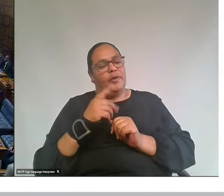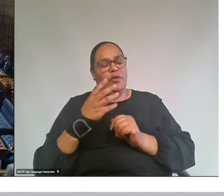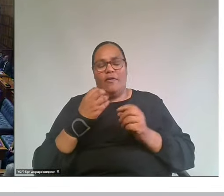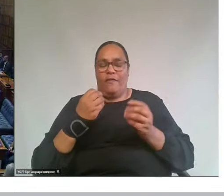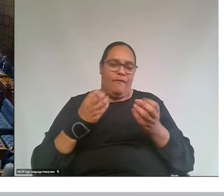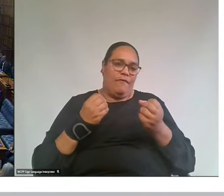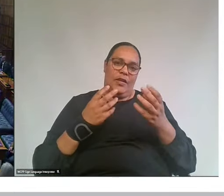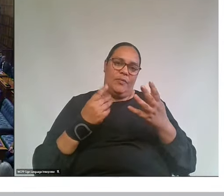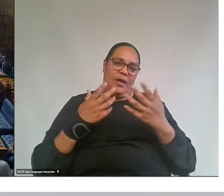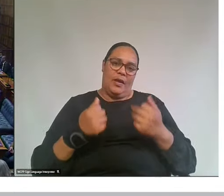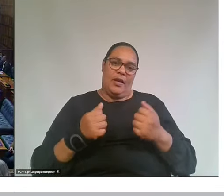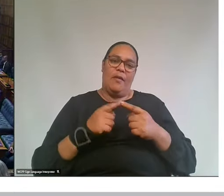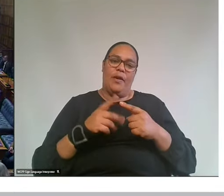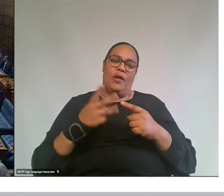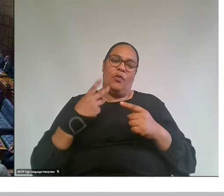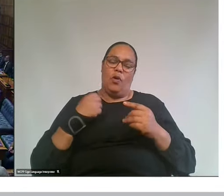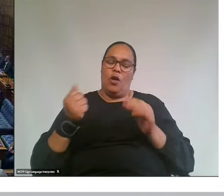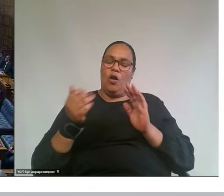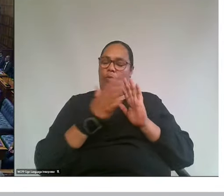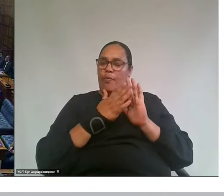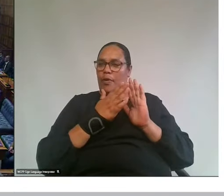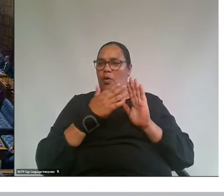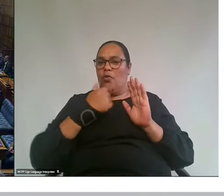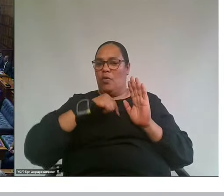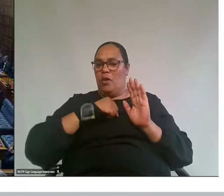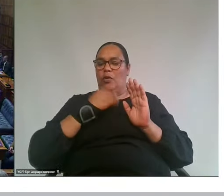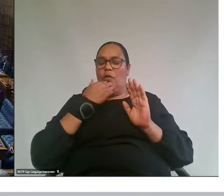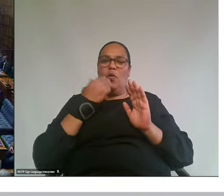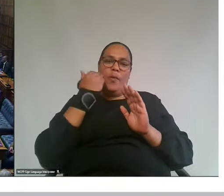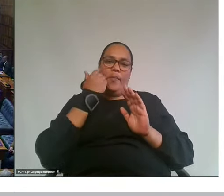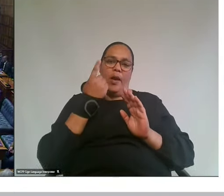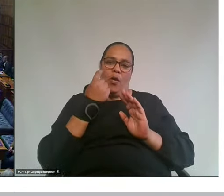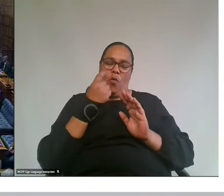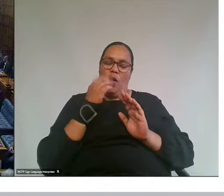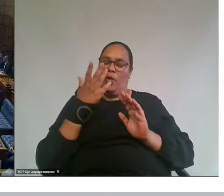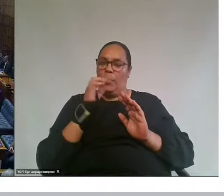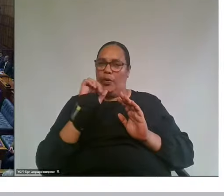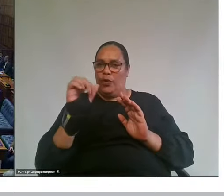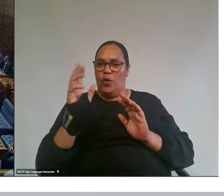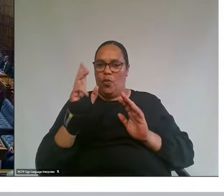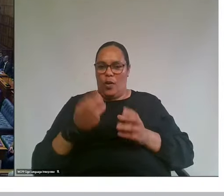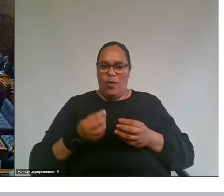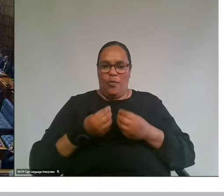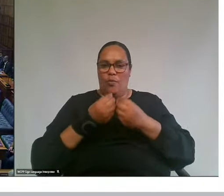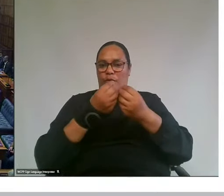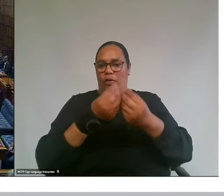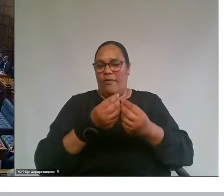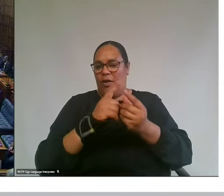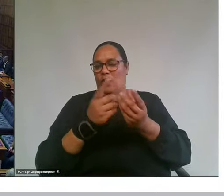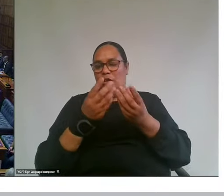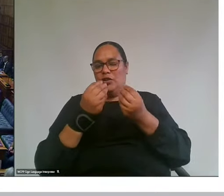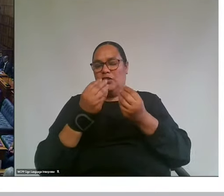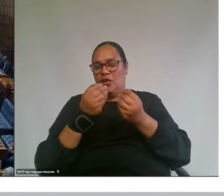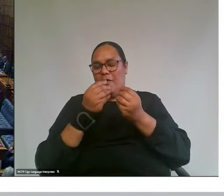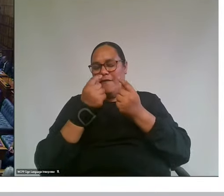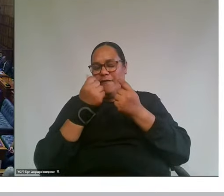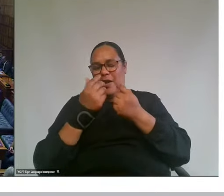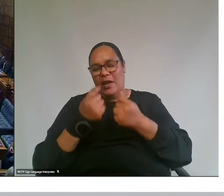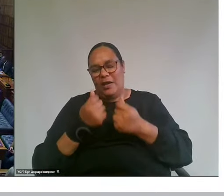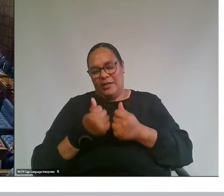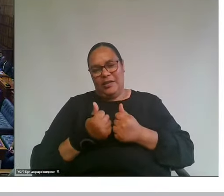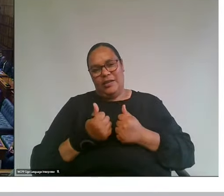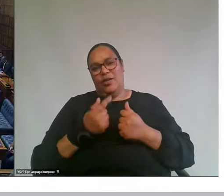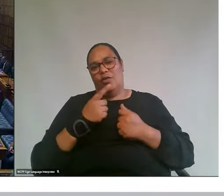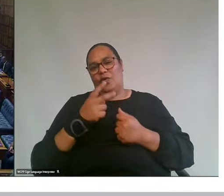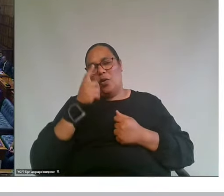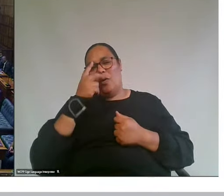on that one but we have been approached by one of the banks where they would provide almost soft type of Finance to to to